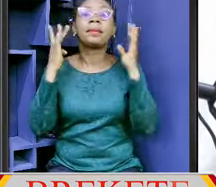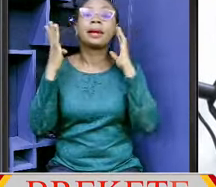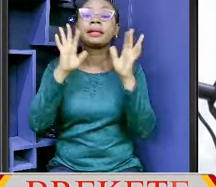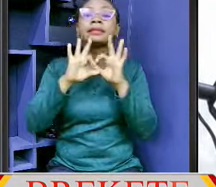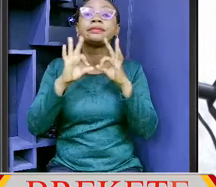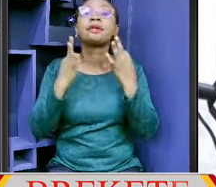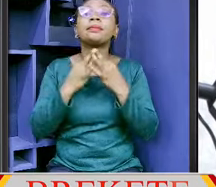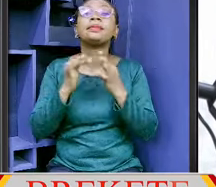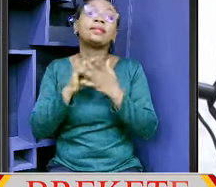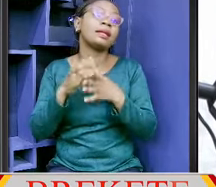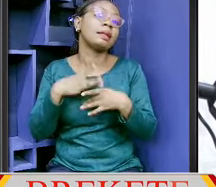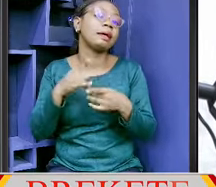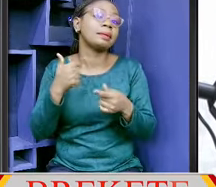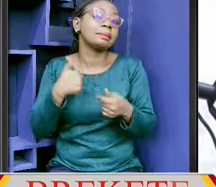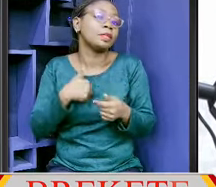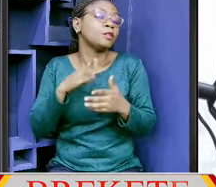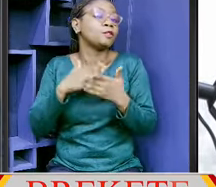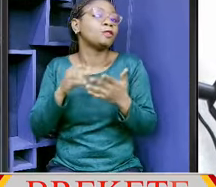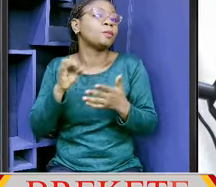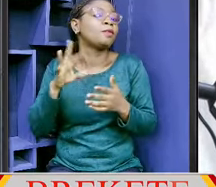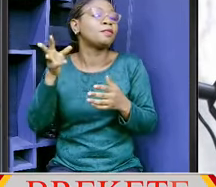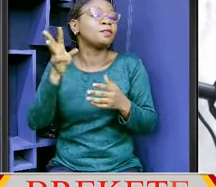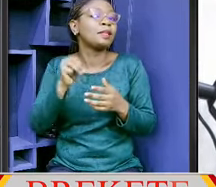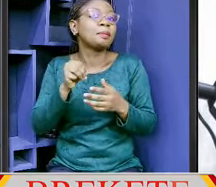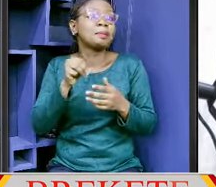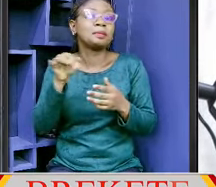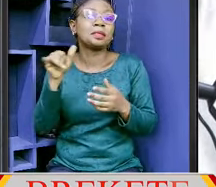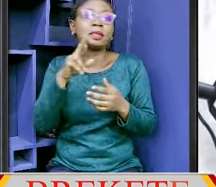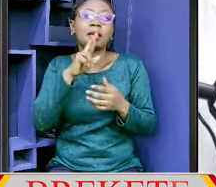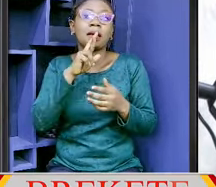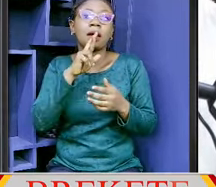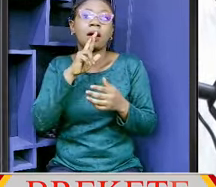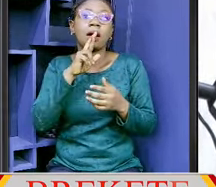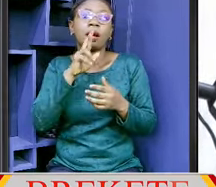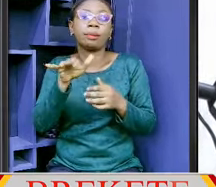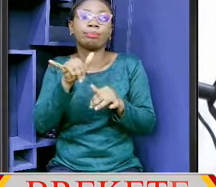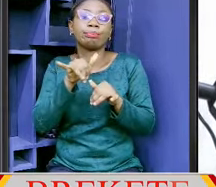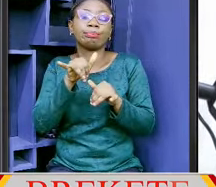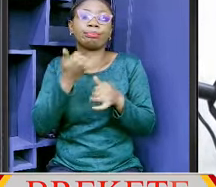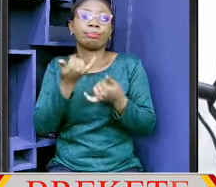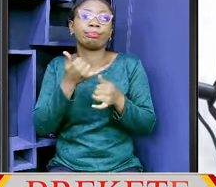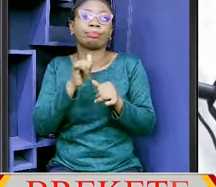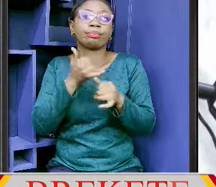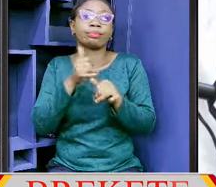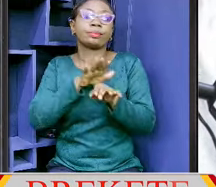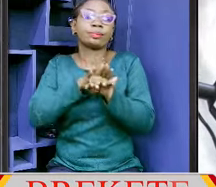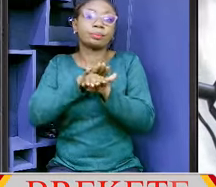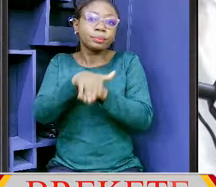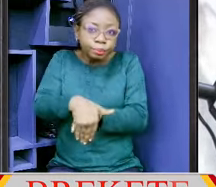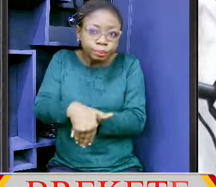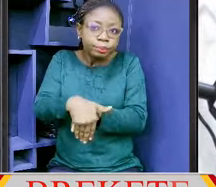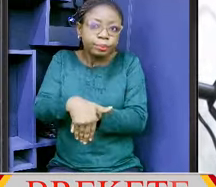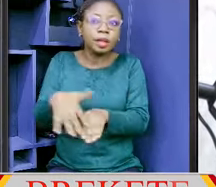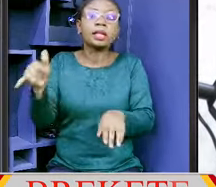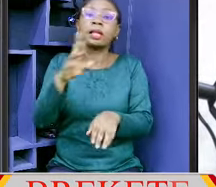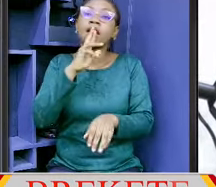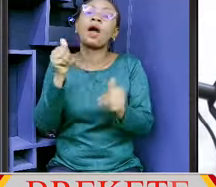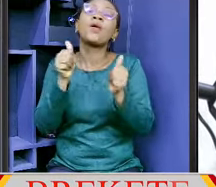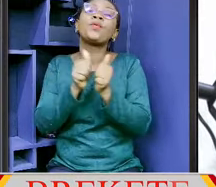Some of them, na hypocrites. They just dey with me because they no get option